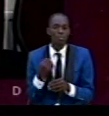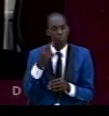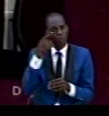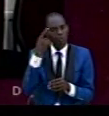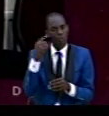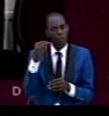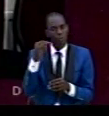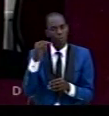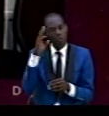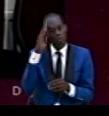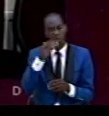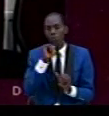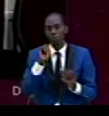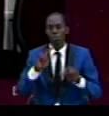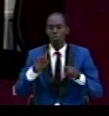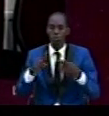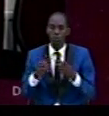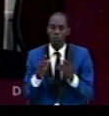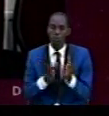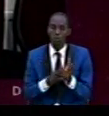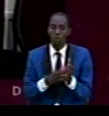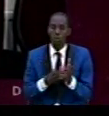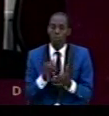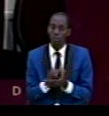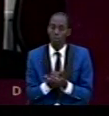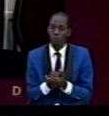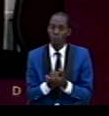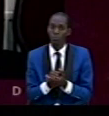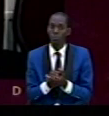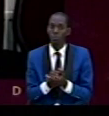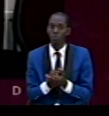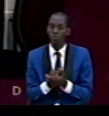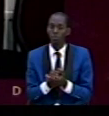go to school. So Dad reached out,